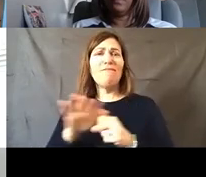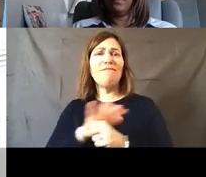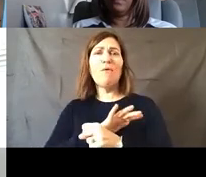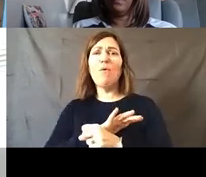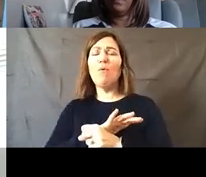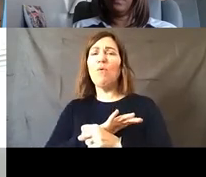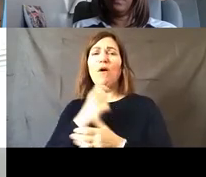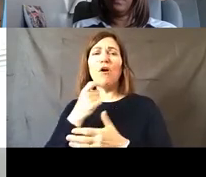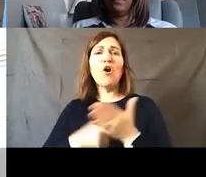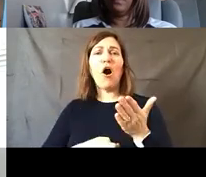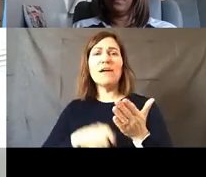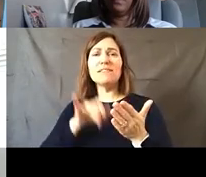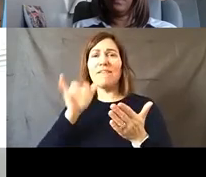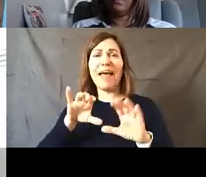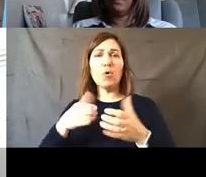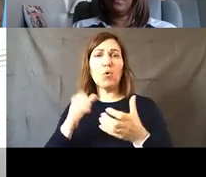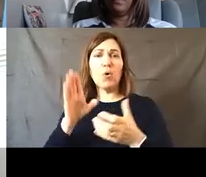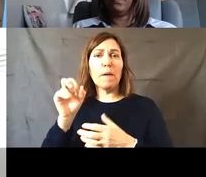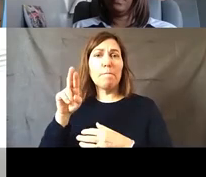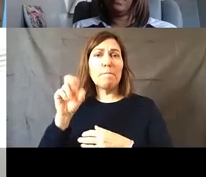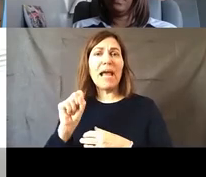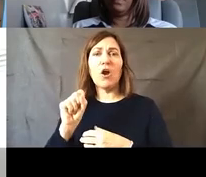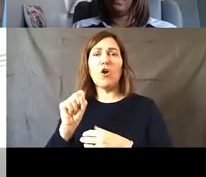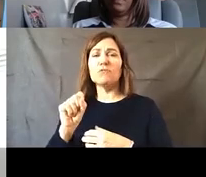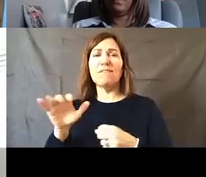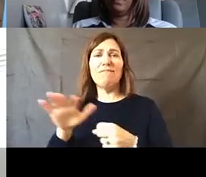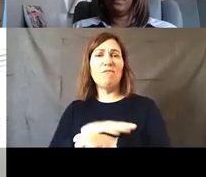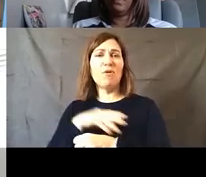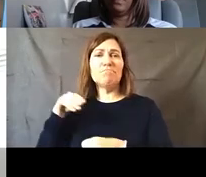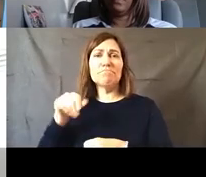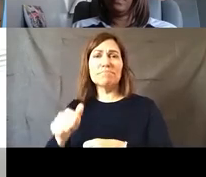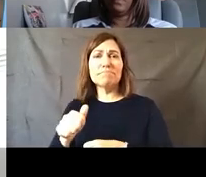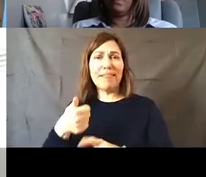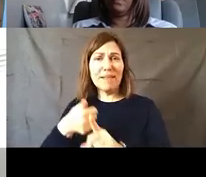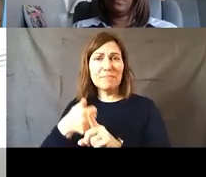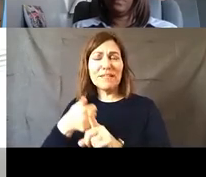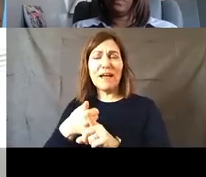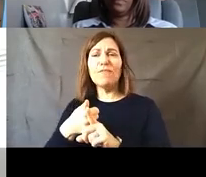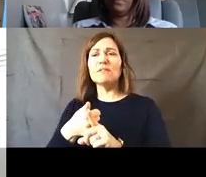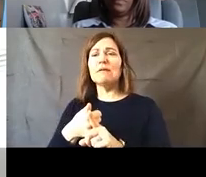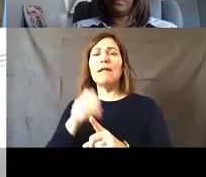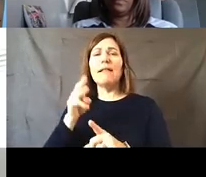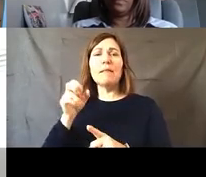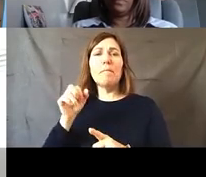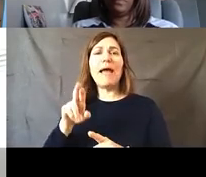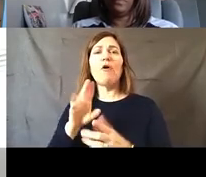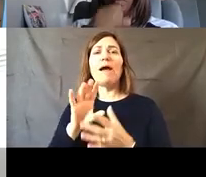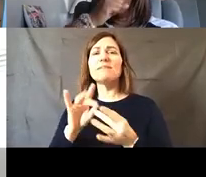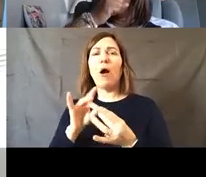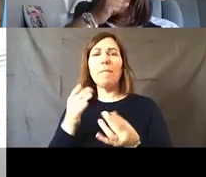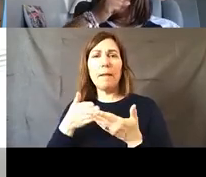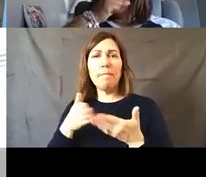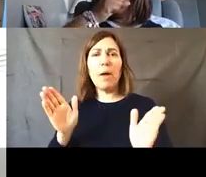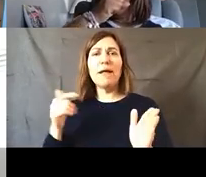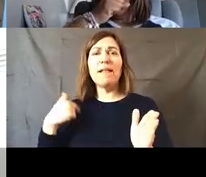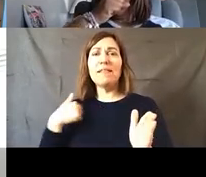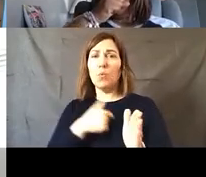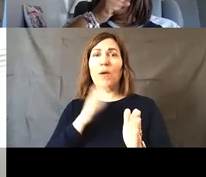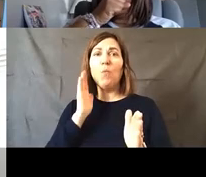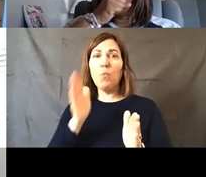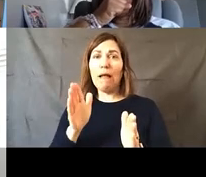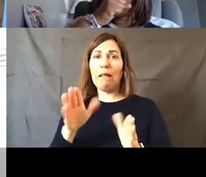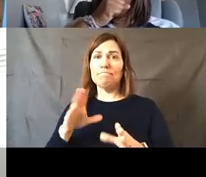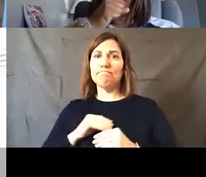in its entirety. Mm-hmm. The mayor has stated publicly that we will incur the cost to